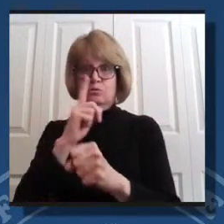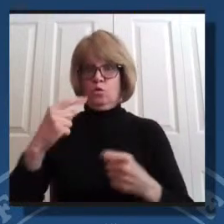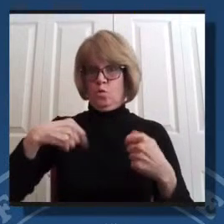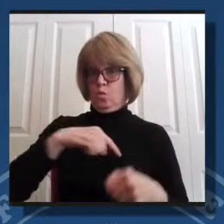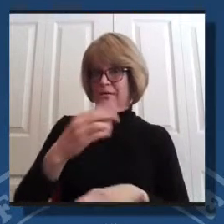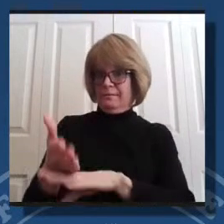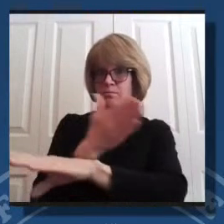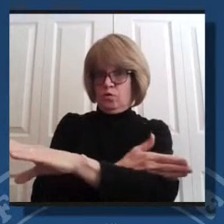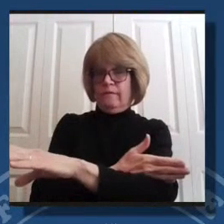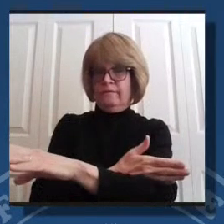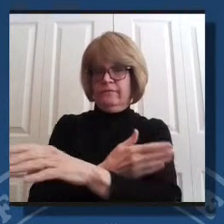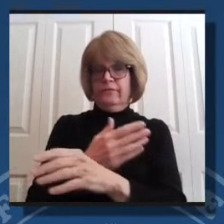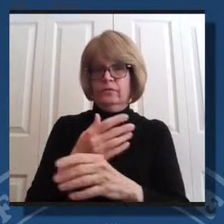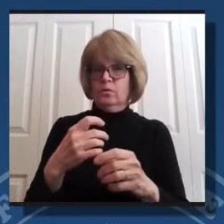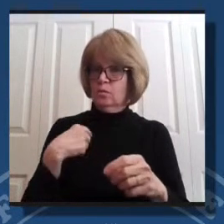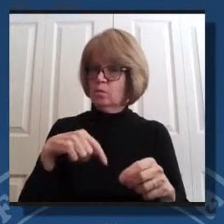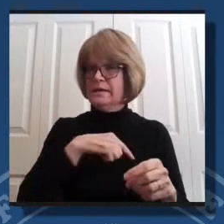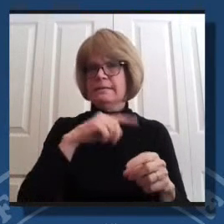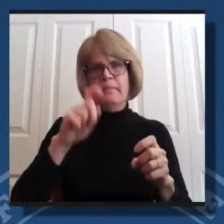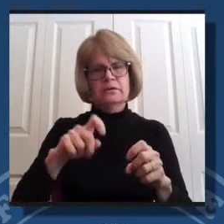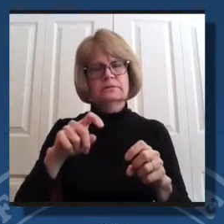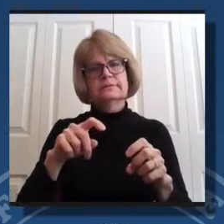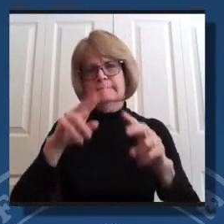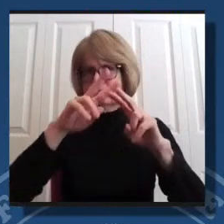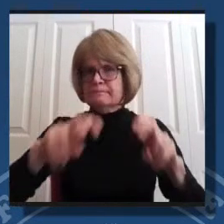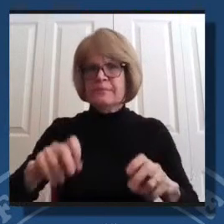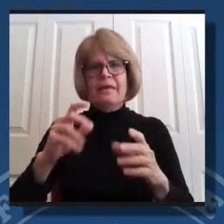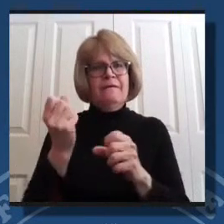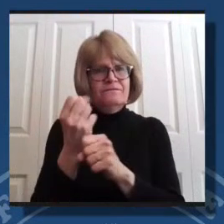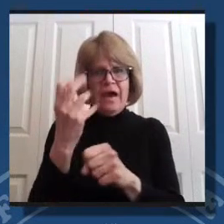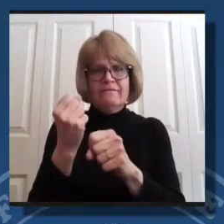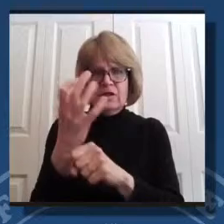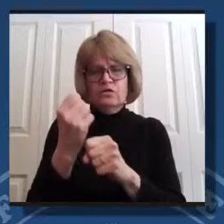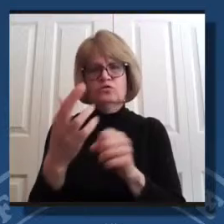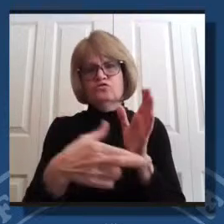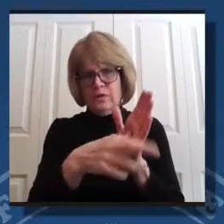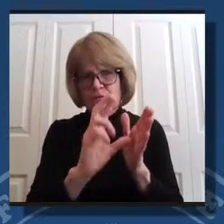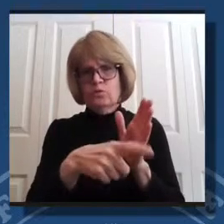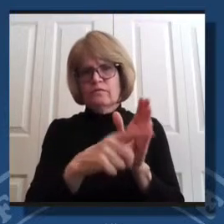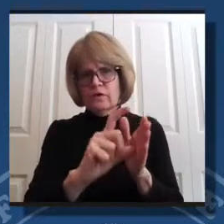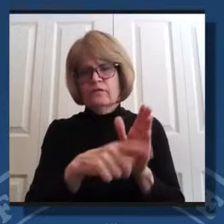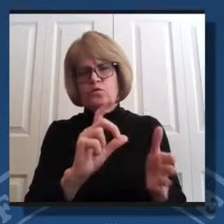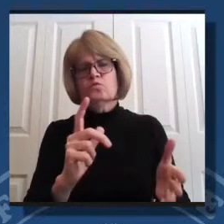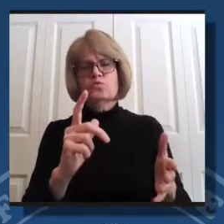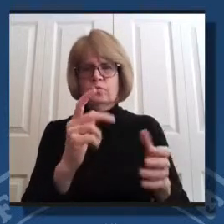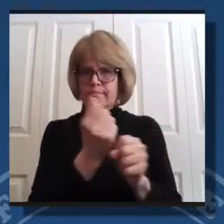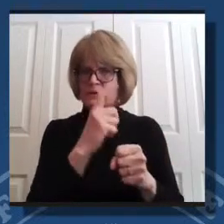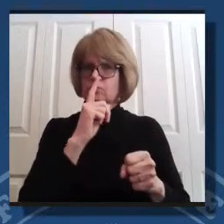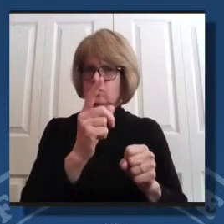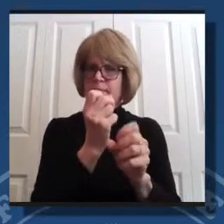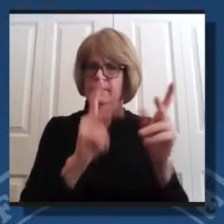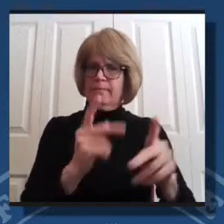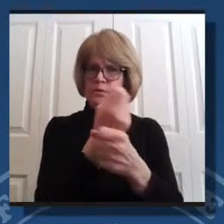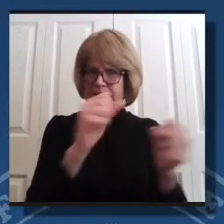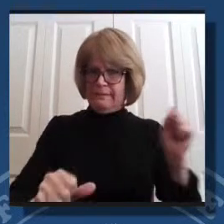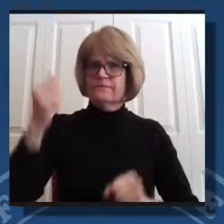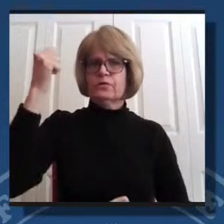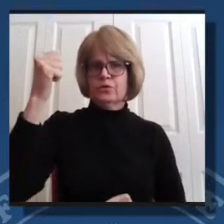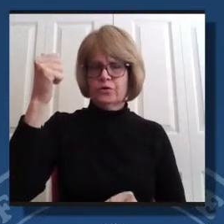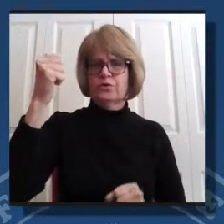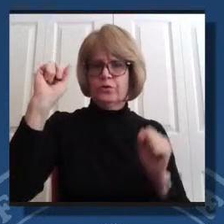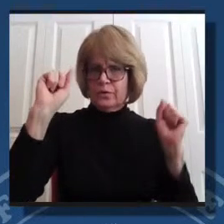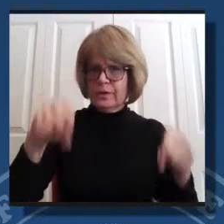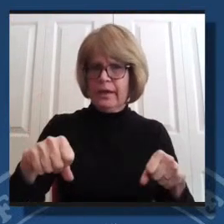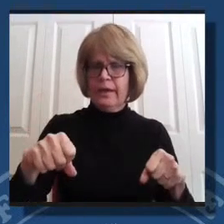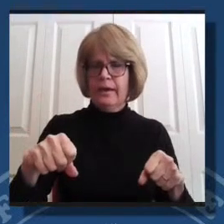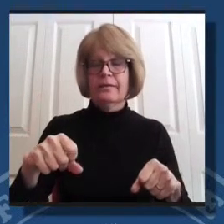need to continually look at this every 5 years to see what can we do to make our people safer. I'm thrilled with the package of